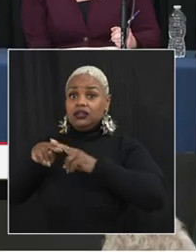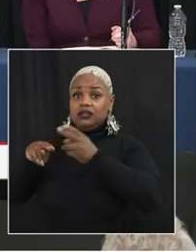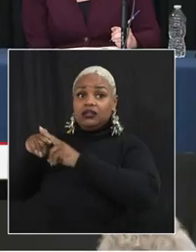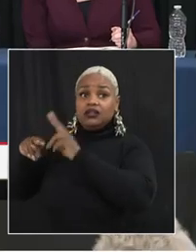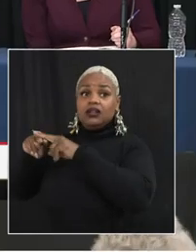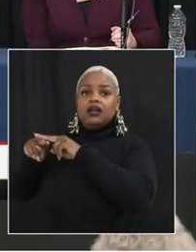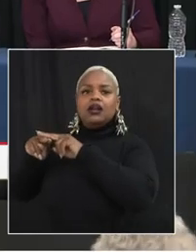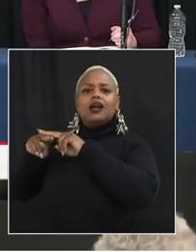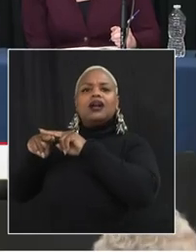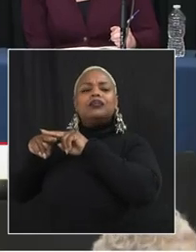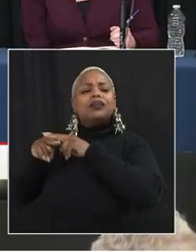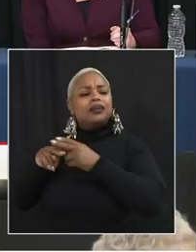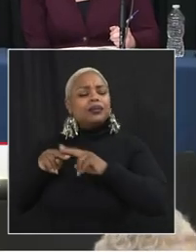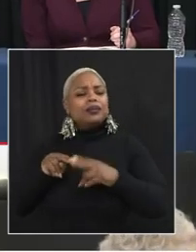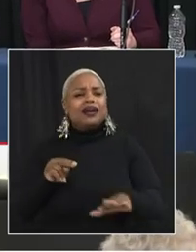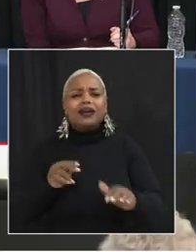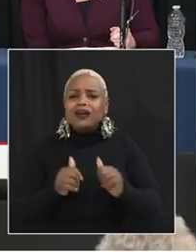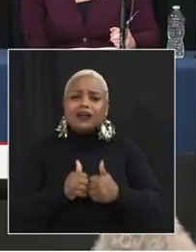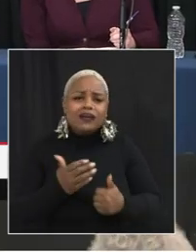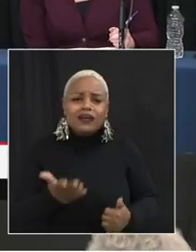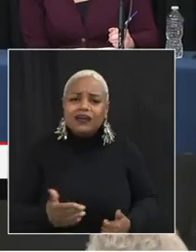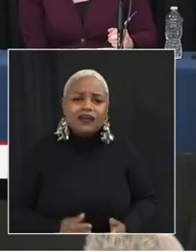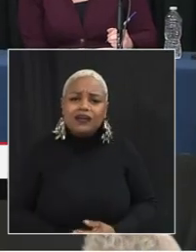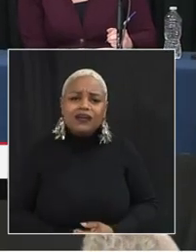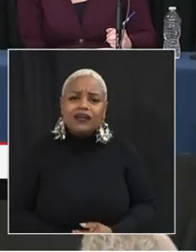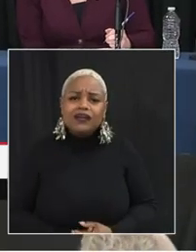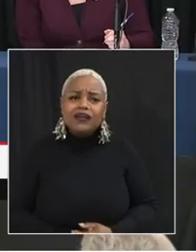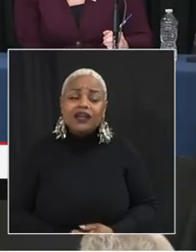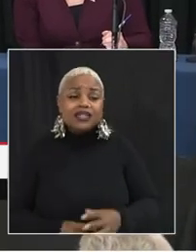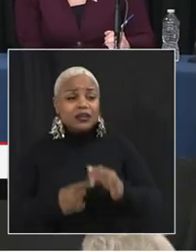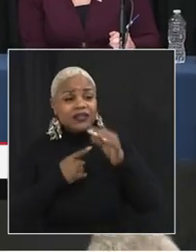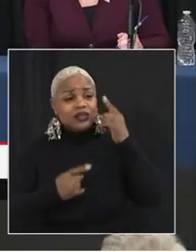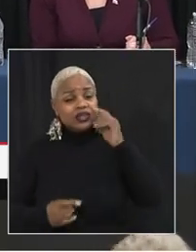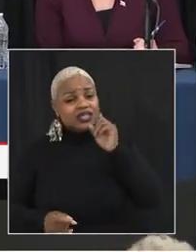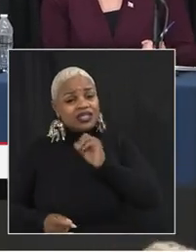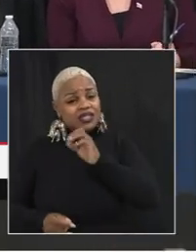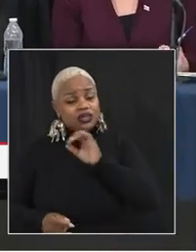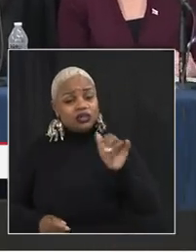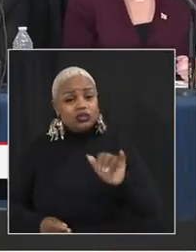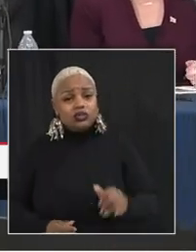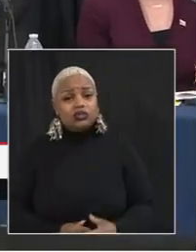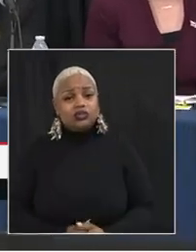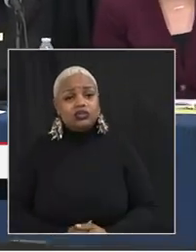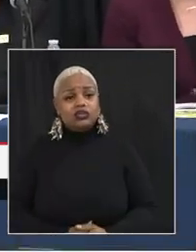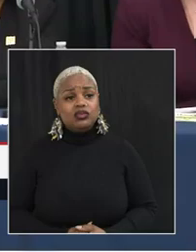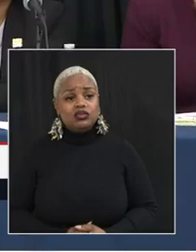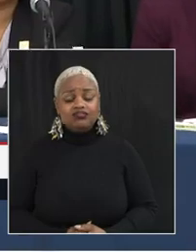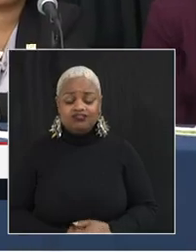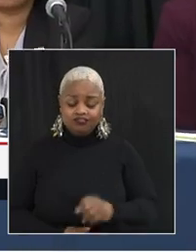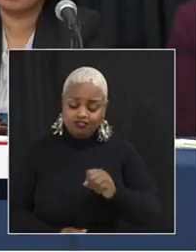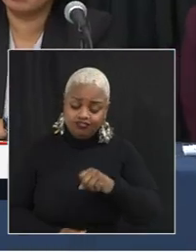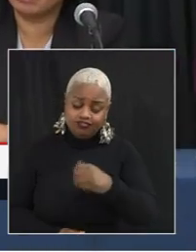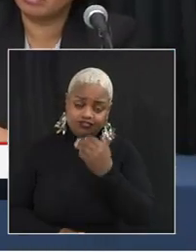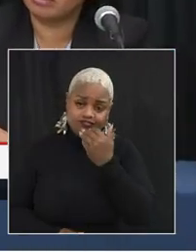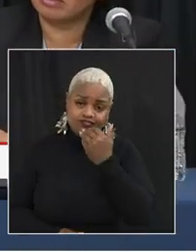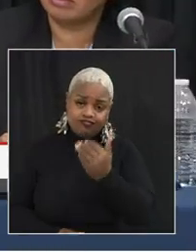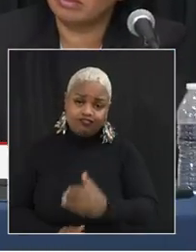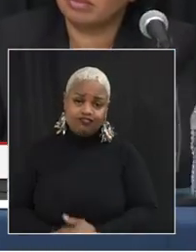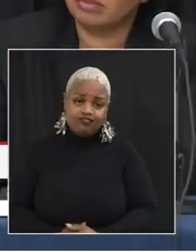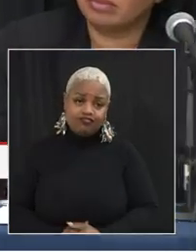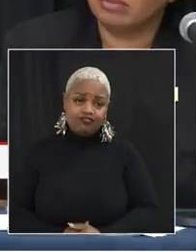rent for us and seniors? Well, thank you for that question. And we are very focused on